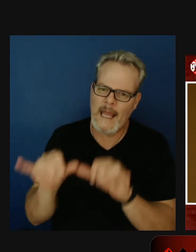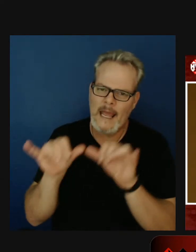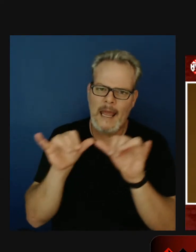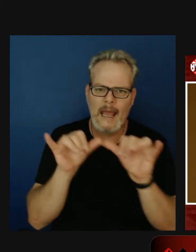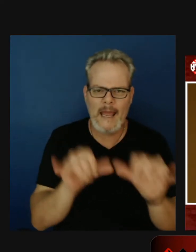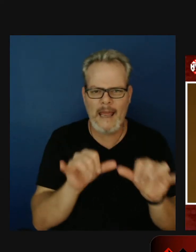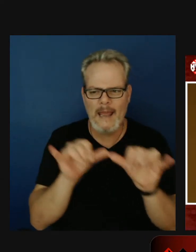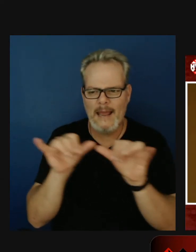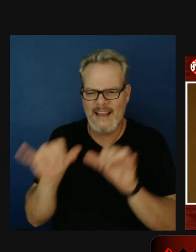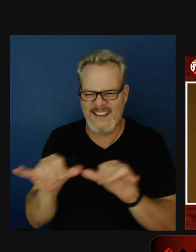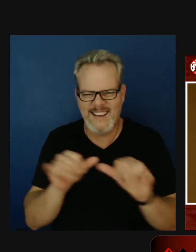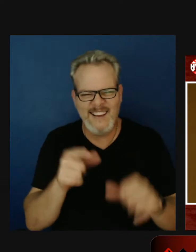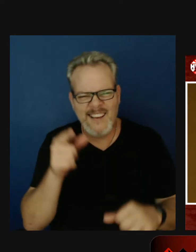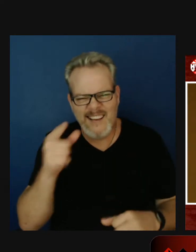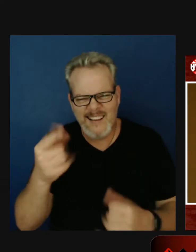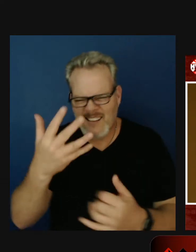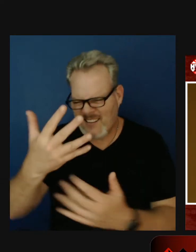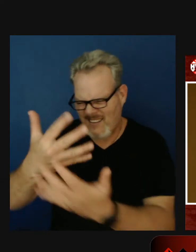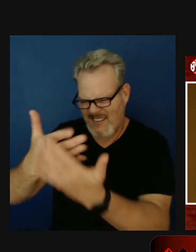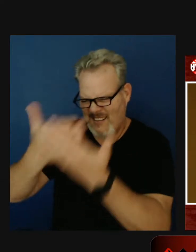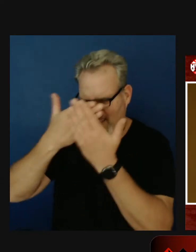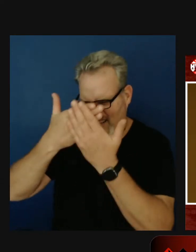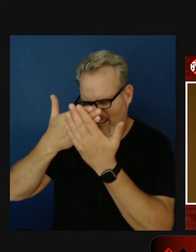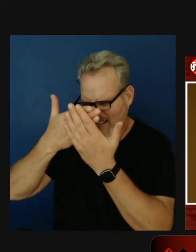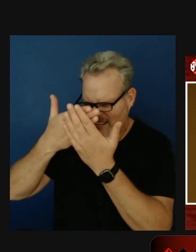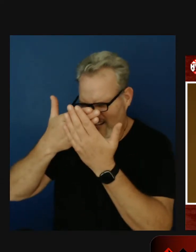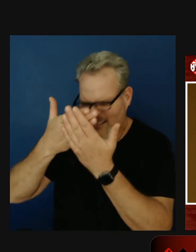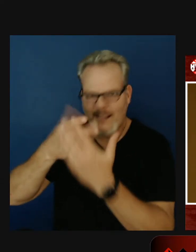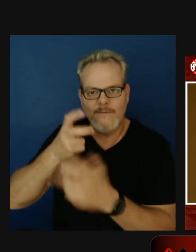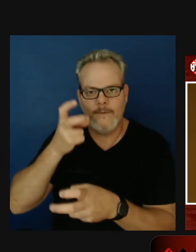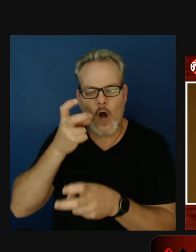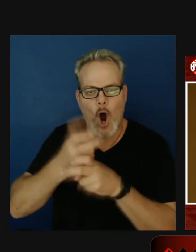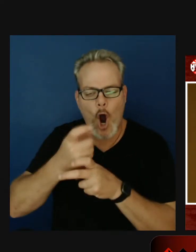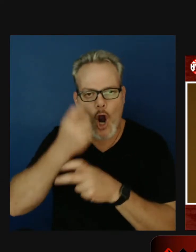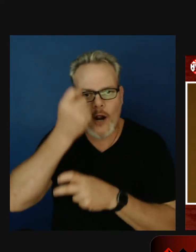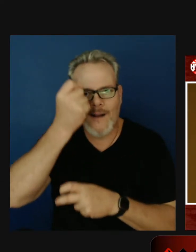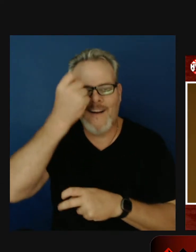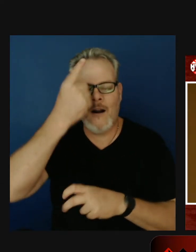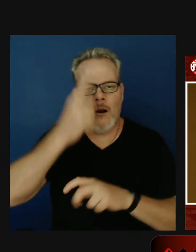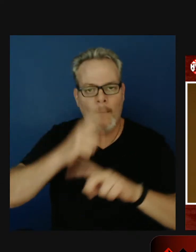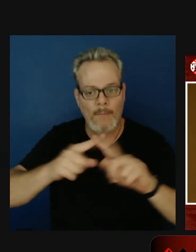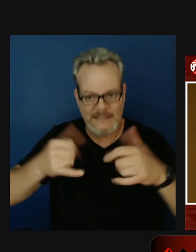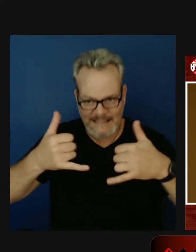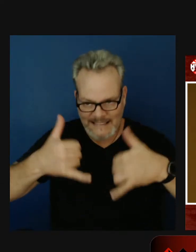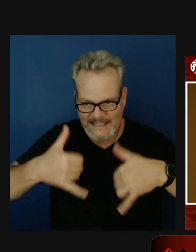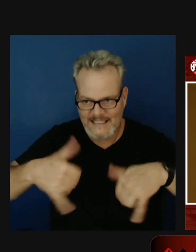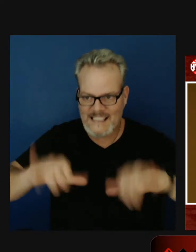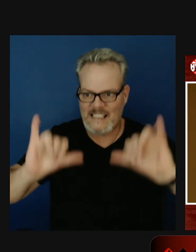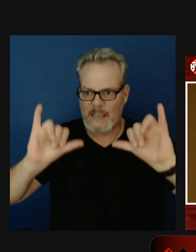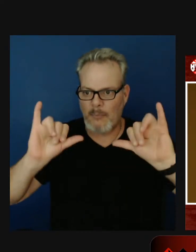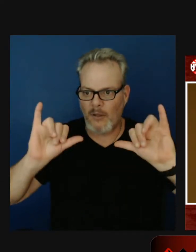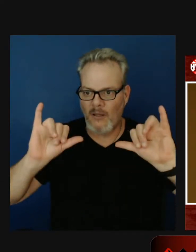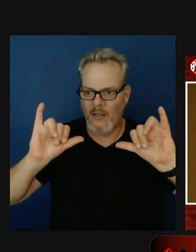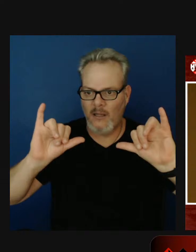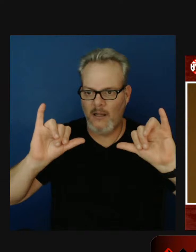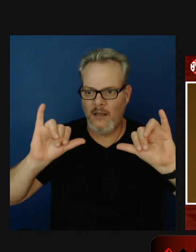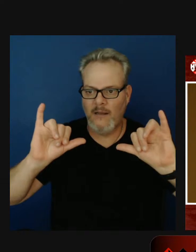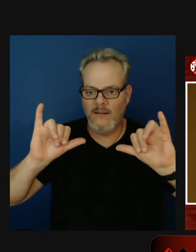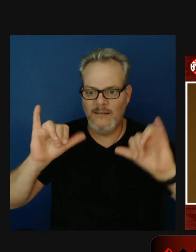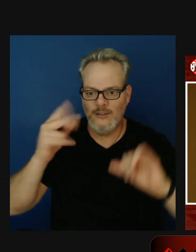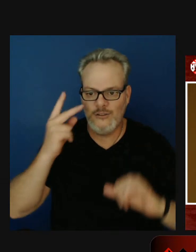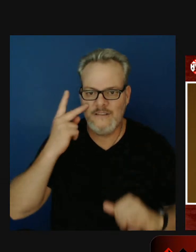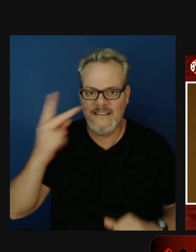kind of hard to read, but again, you got the stipple pattern with the lava flows. They've gone back now to this lava flow that crosses